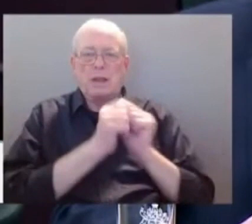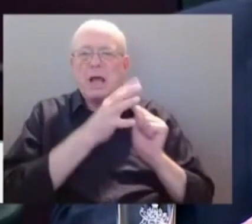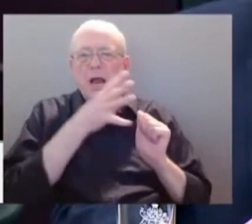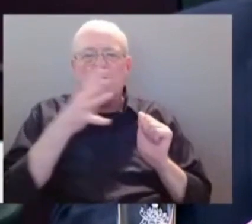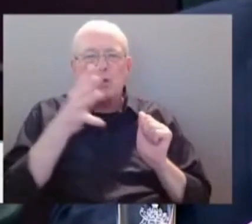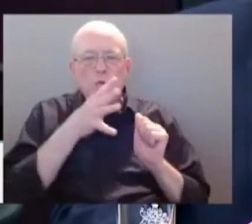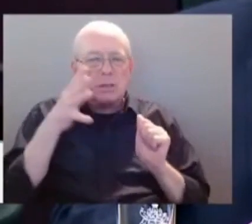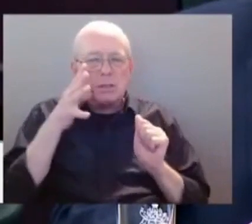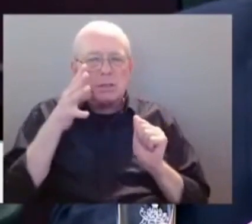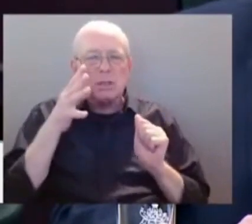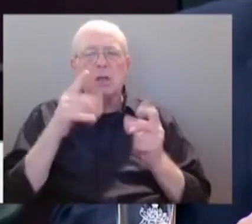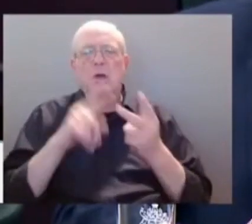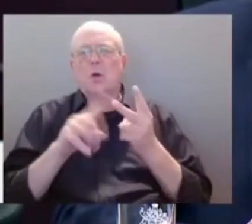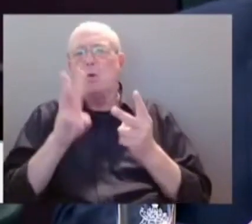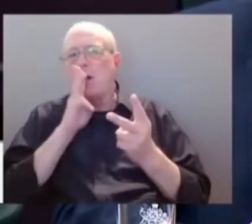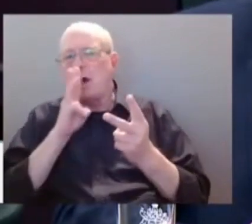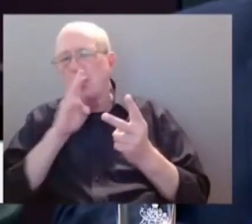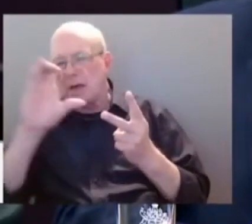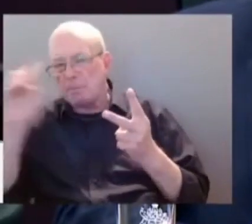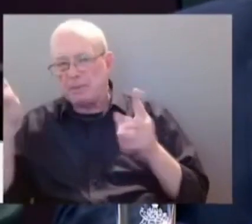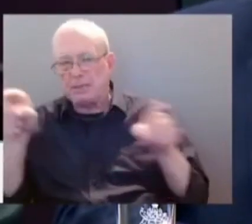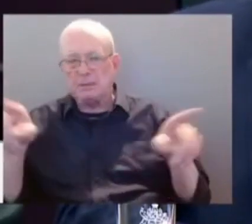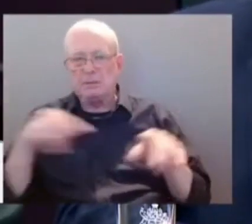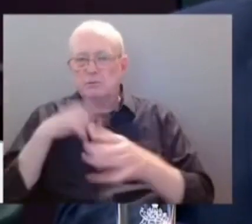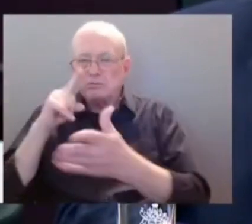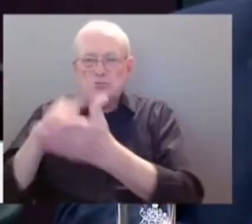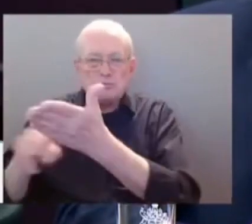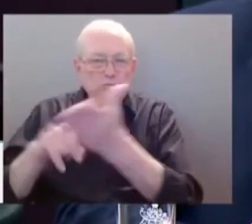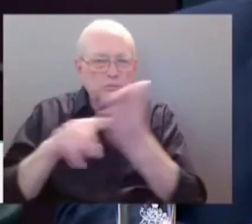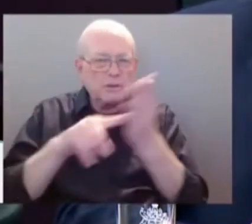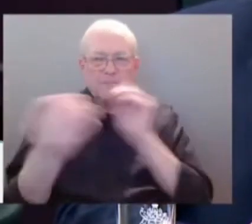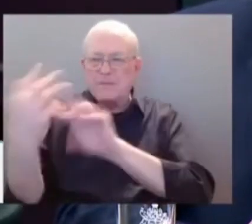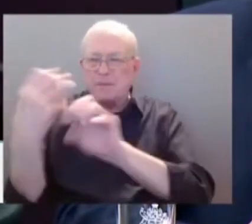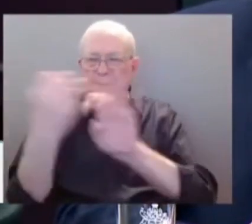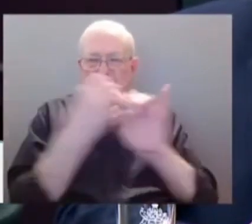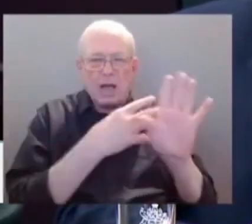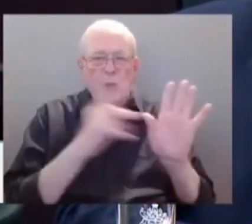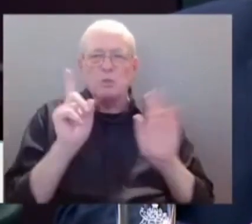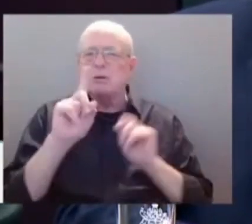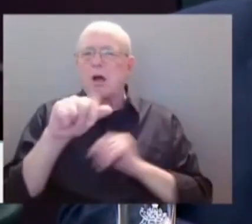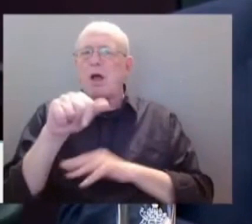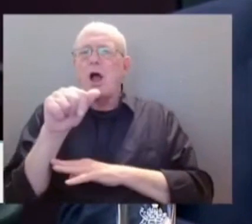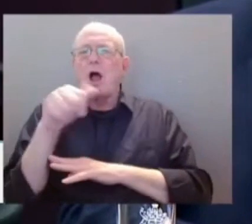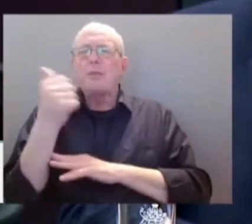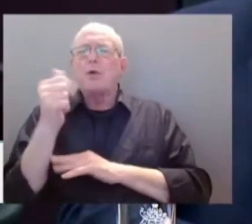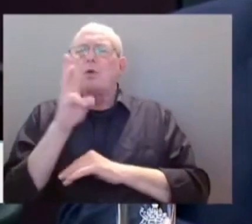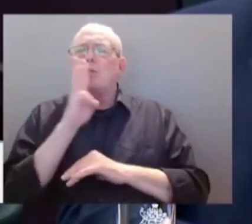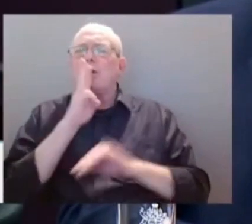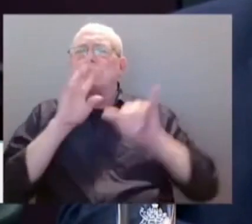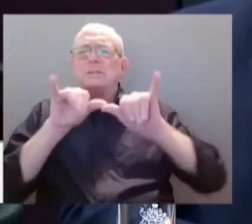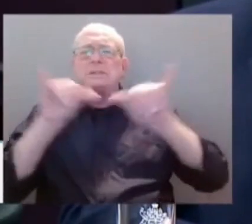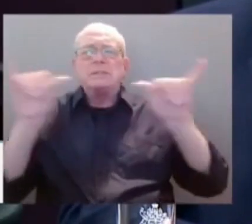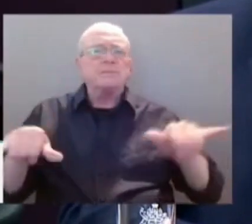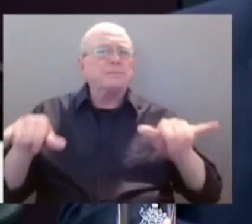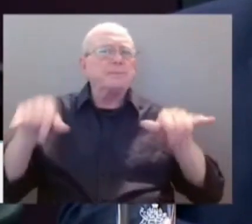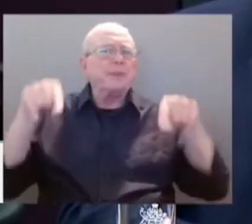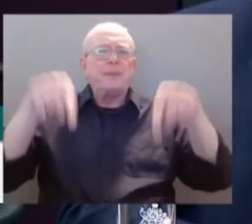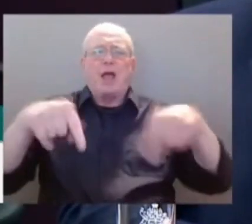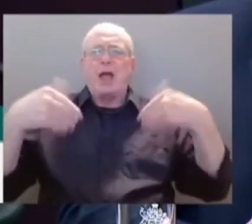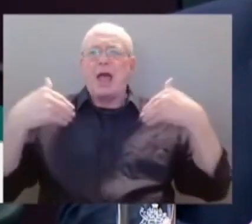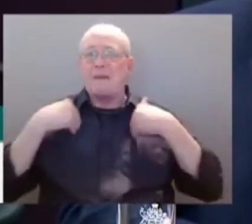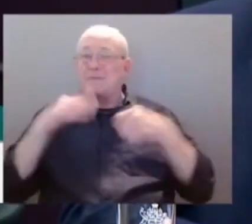our province on areas where other water infrastructure to make sure that we have what we need to manage either flood or